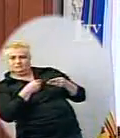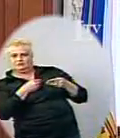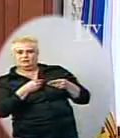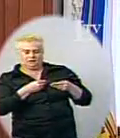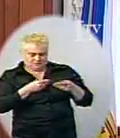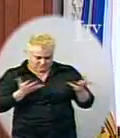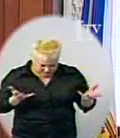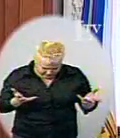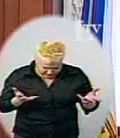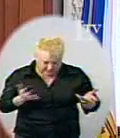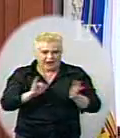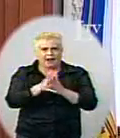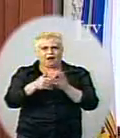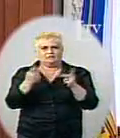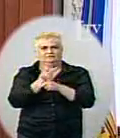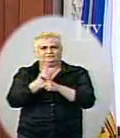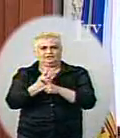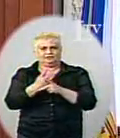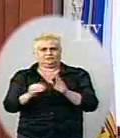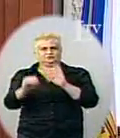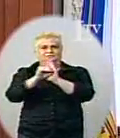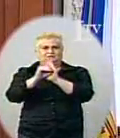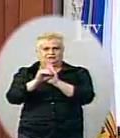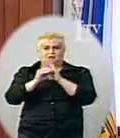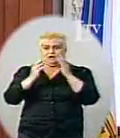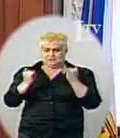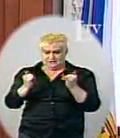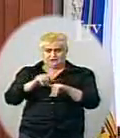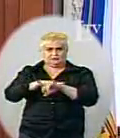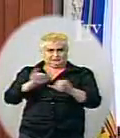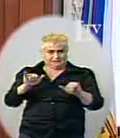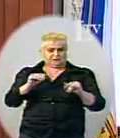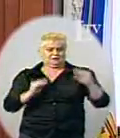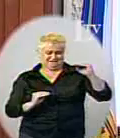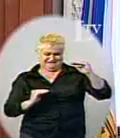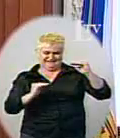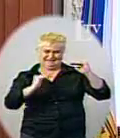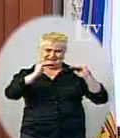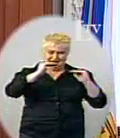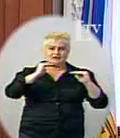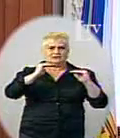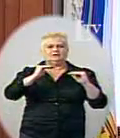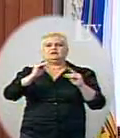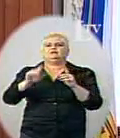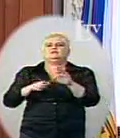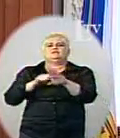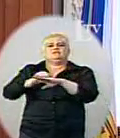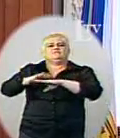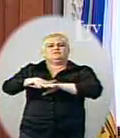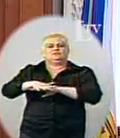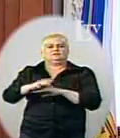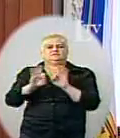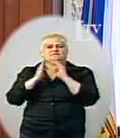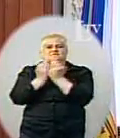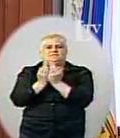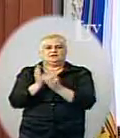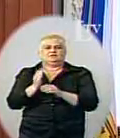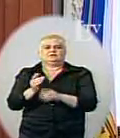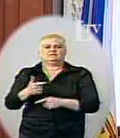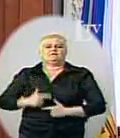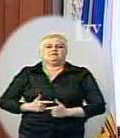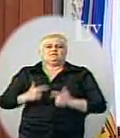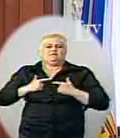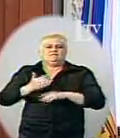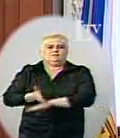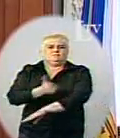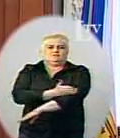significant change that is making life better for families now and into the future. Change